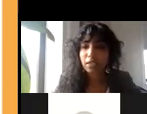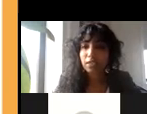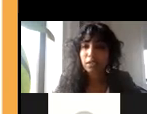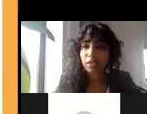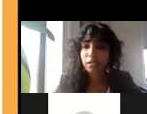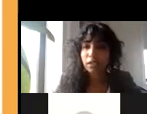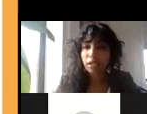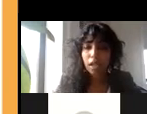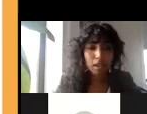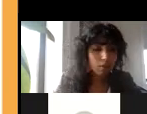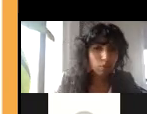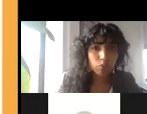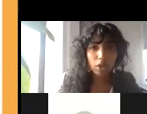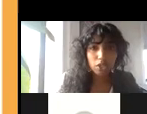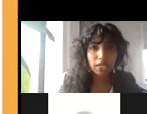states?